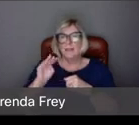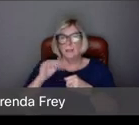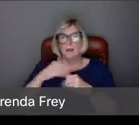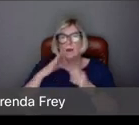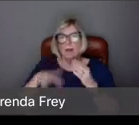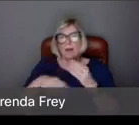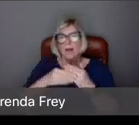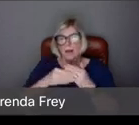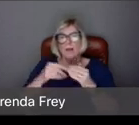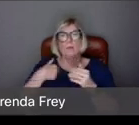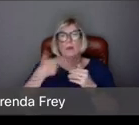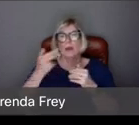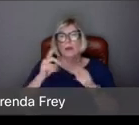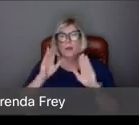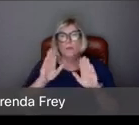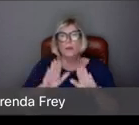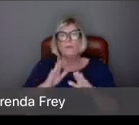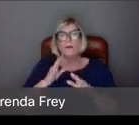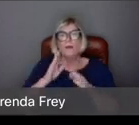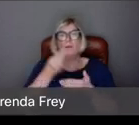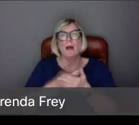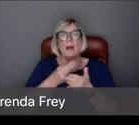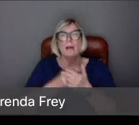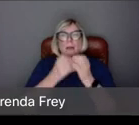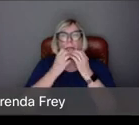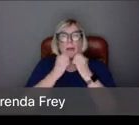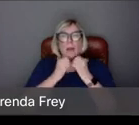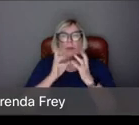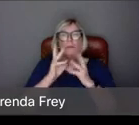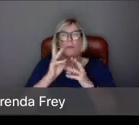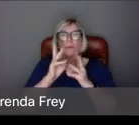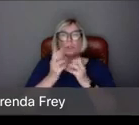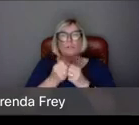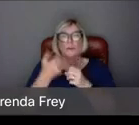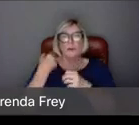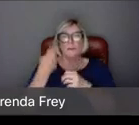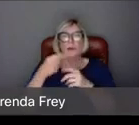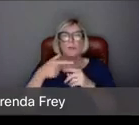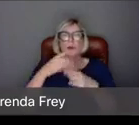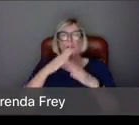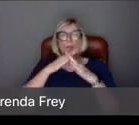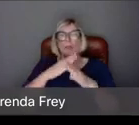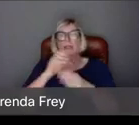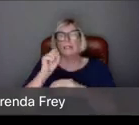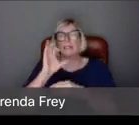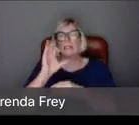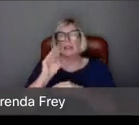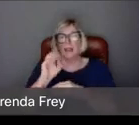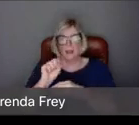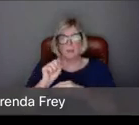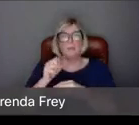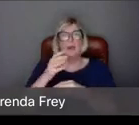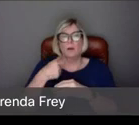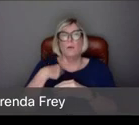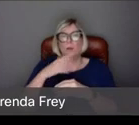we had a wonderful Money Matters workshop on Monday about preventing scams and shams. So we did certainly